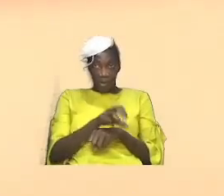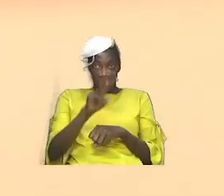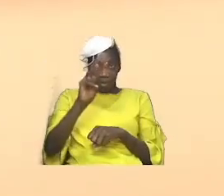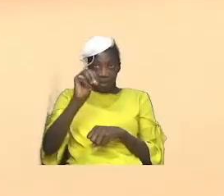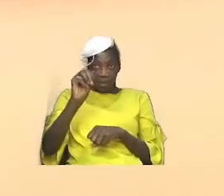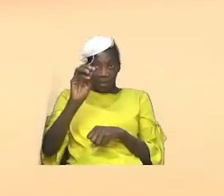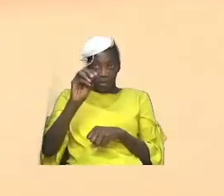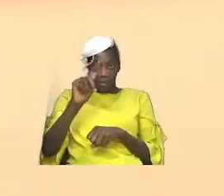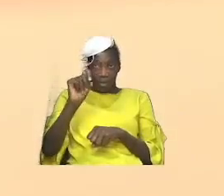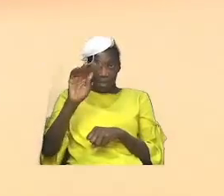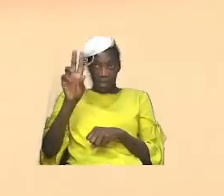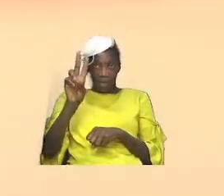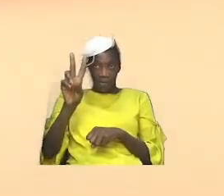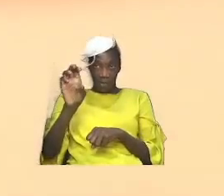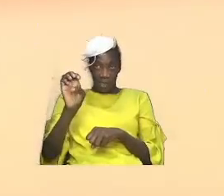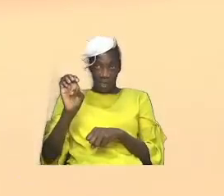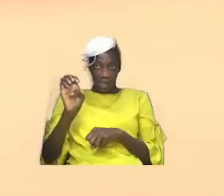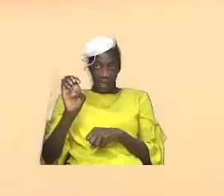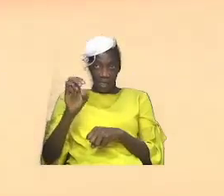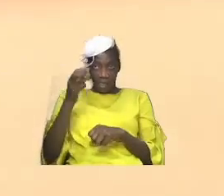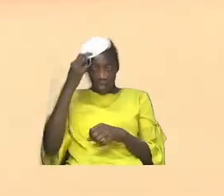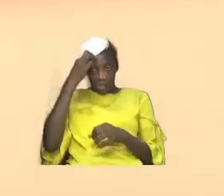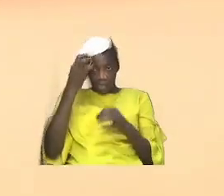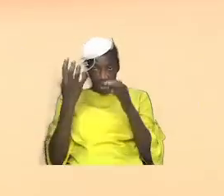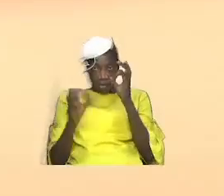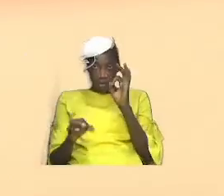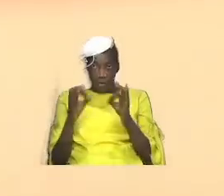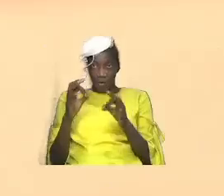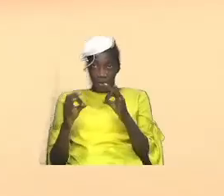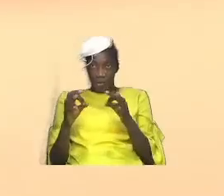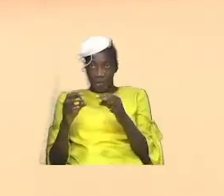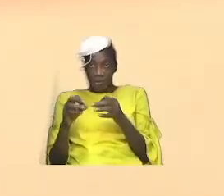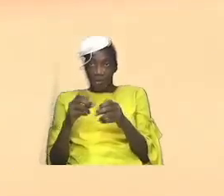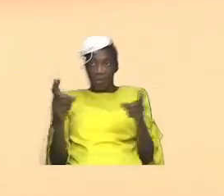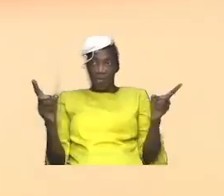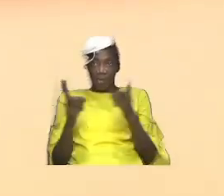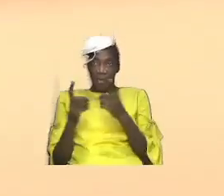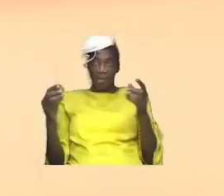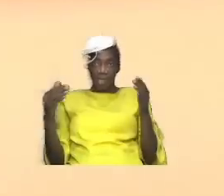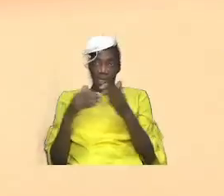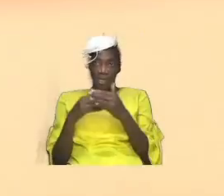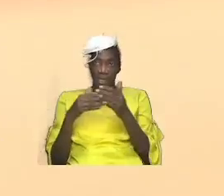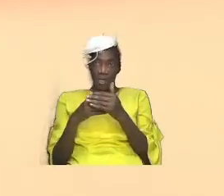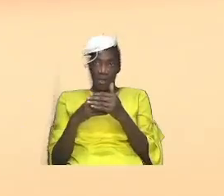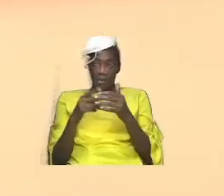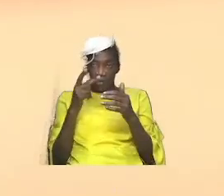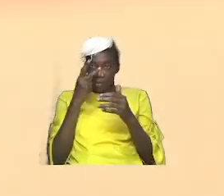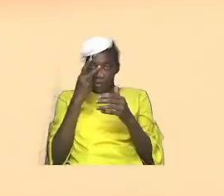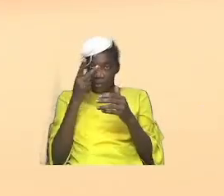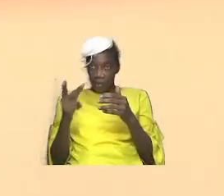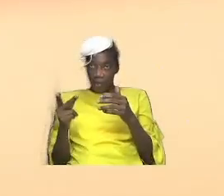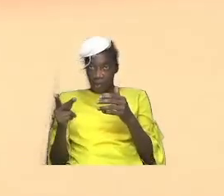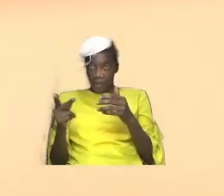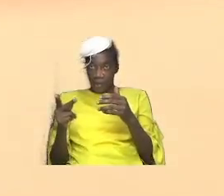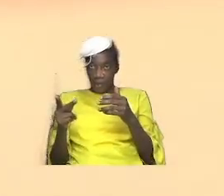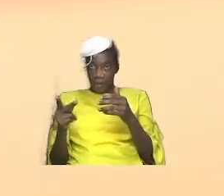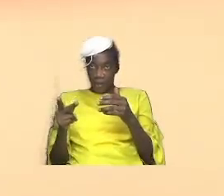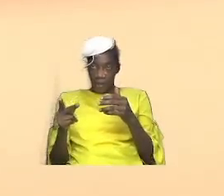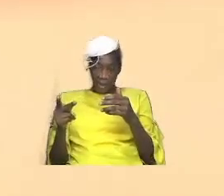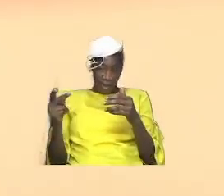motives are going to be judged. When we meet again, God's willing, we are going to look at